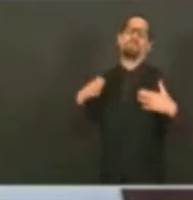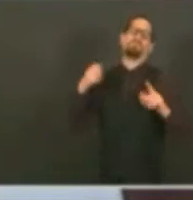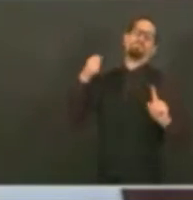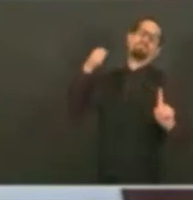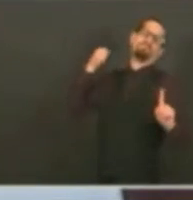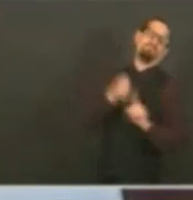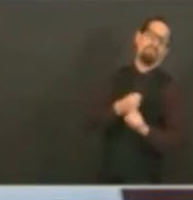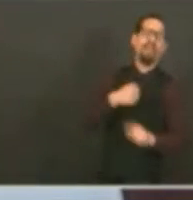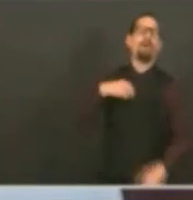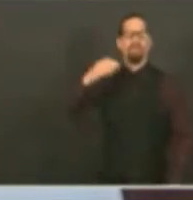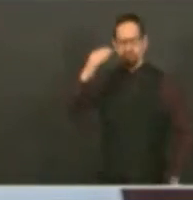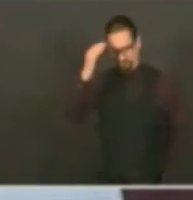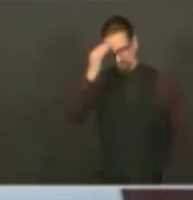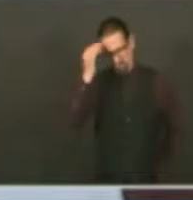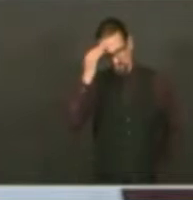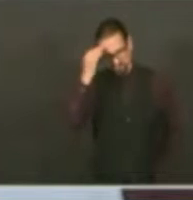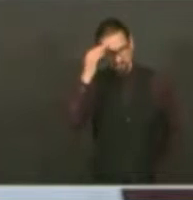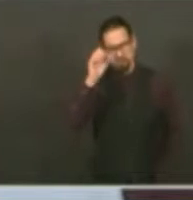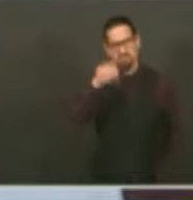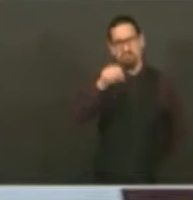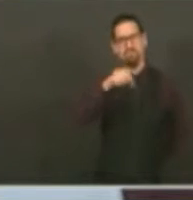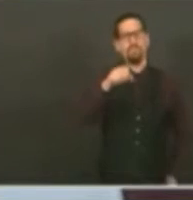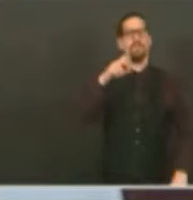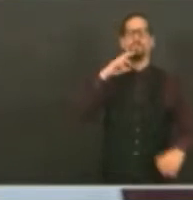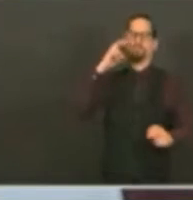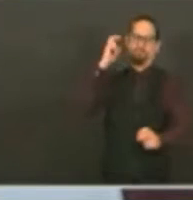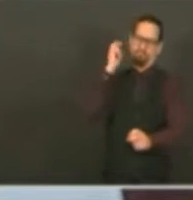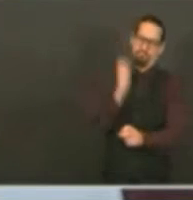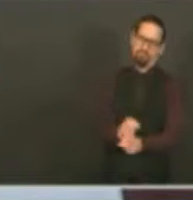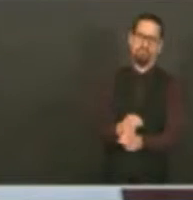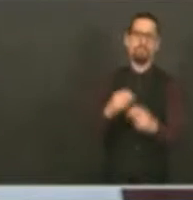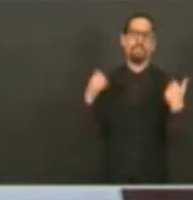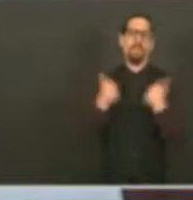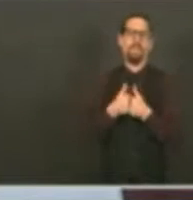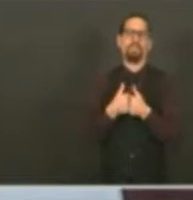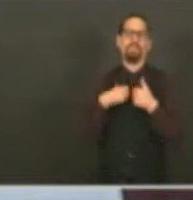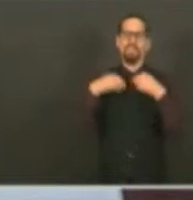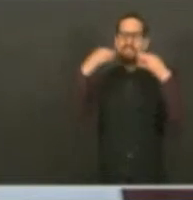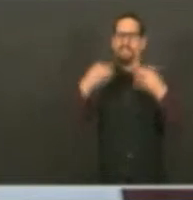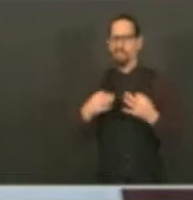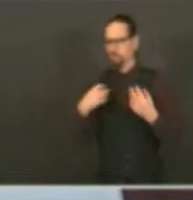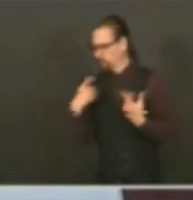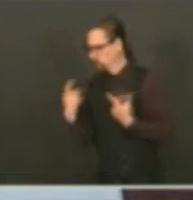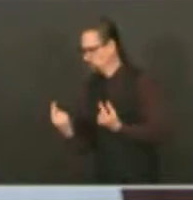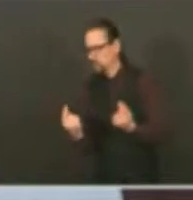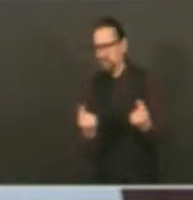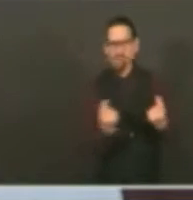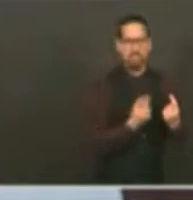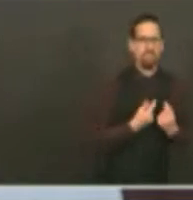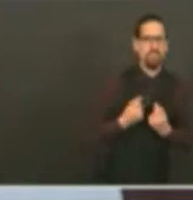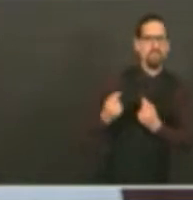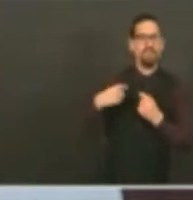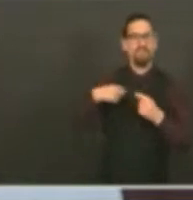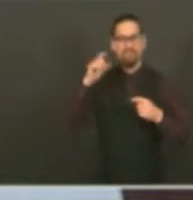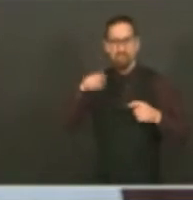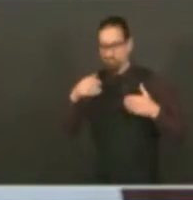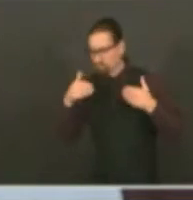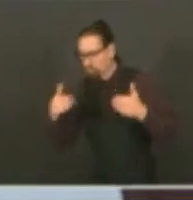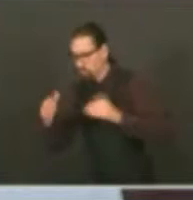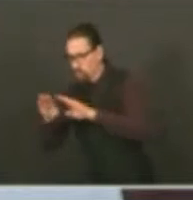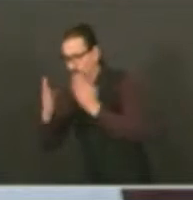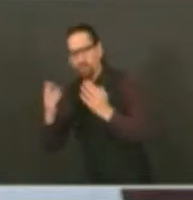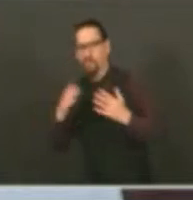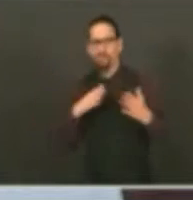to make in light of every piece of data I have before me. But I know it's brutal for you to hear that you're gonna